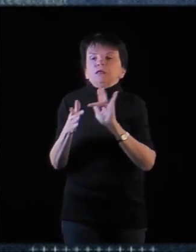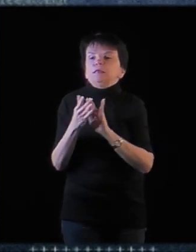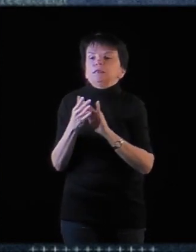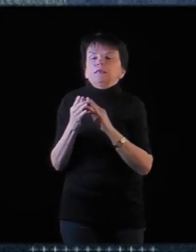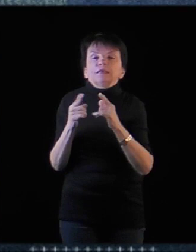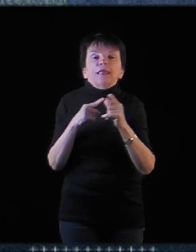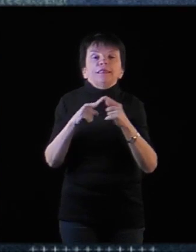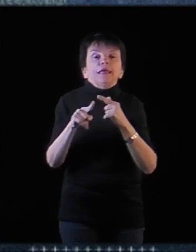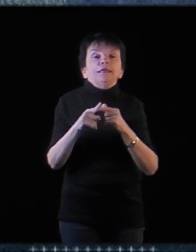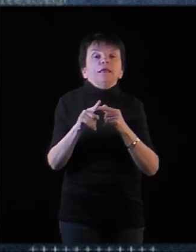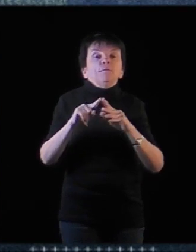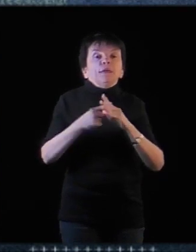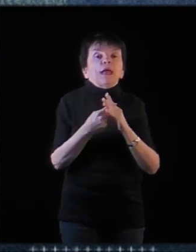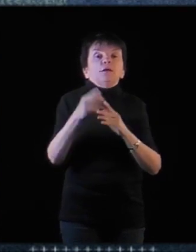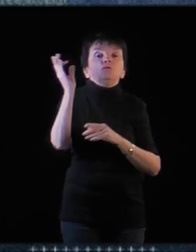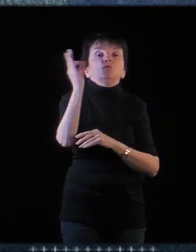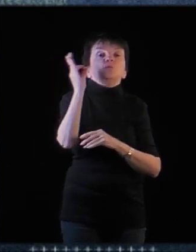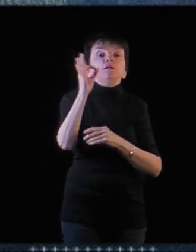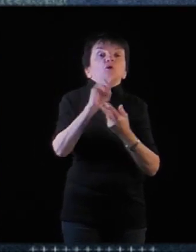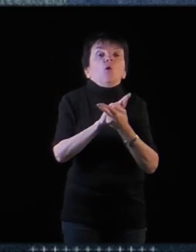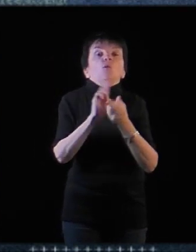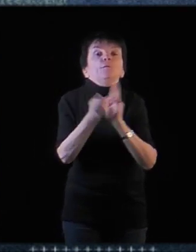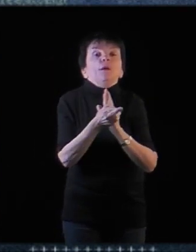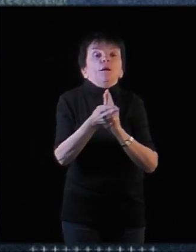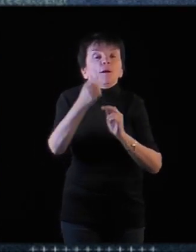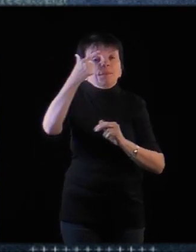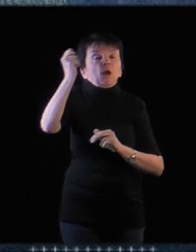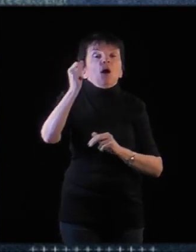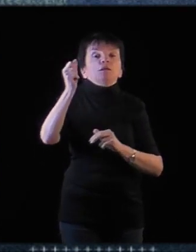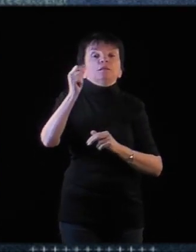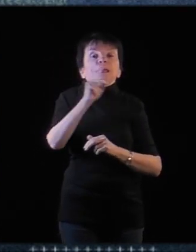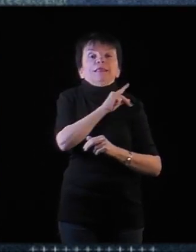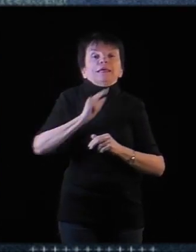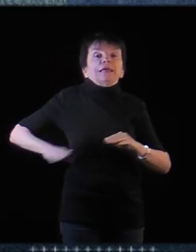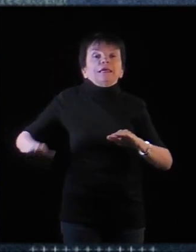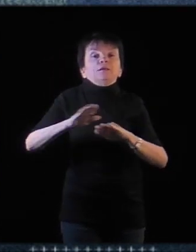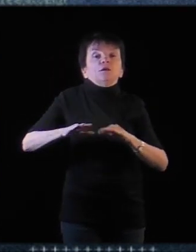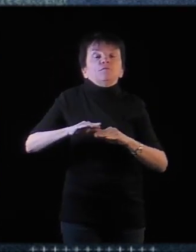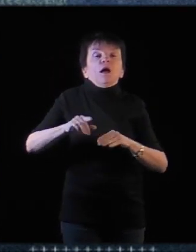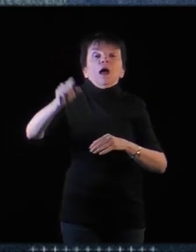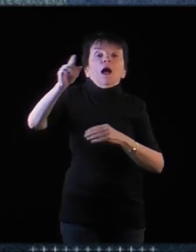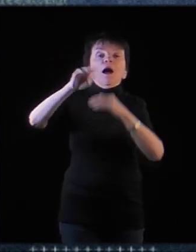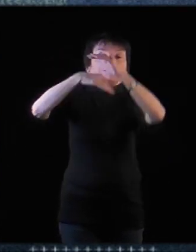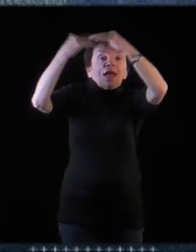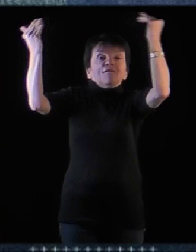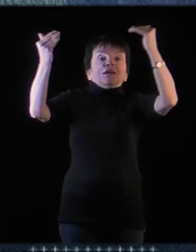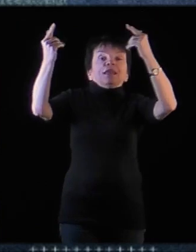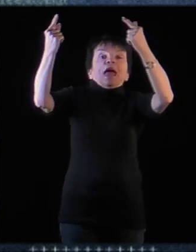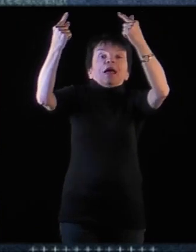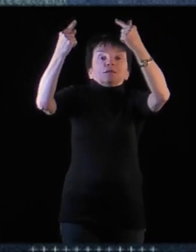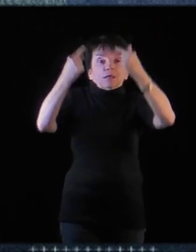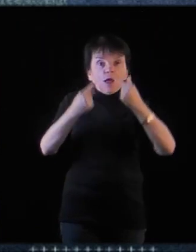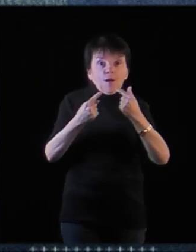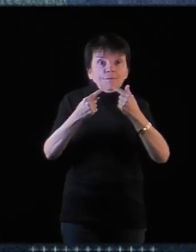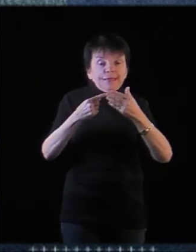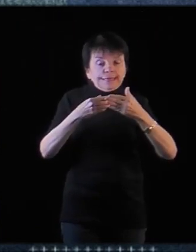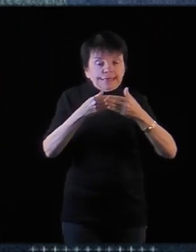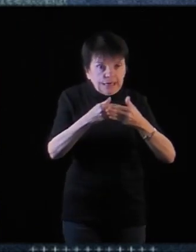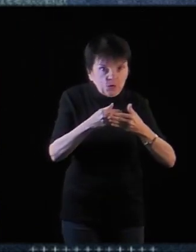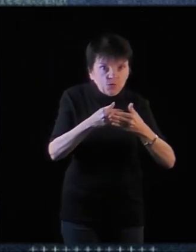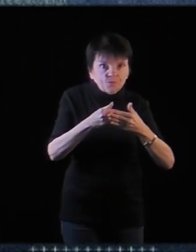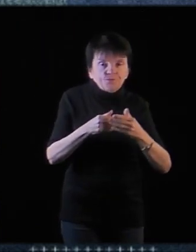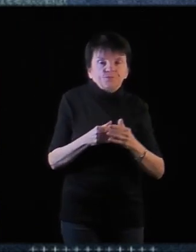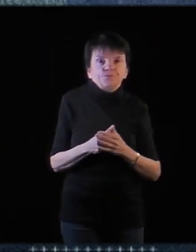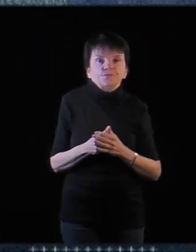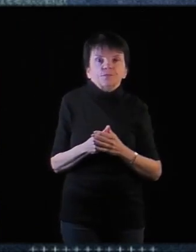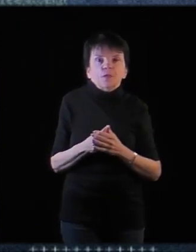preach, 'Repent, for the kingdom of heaven has come near.'"